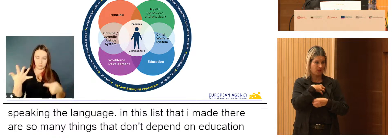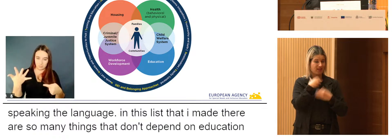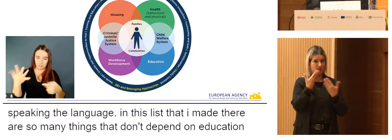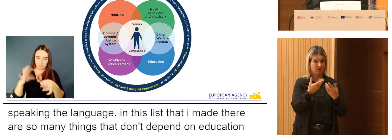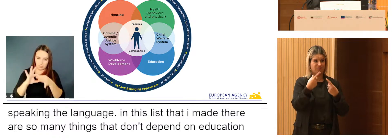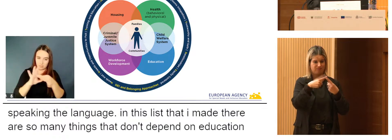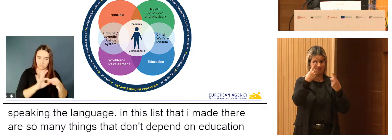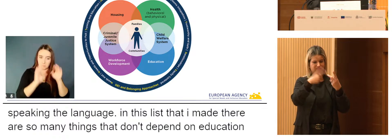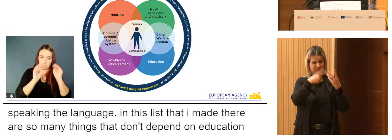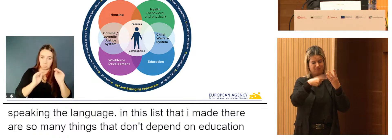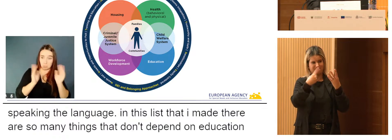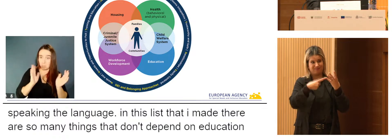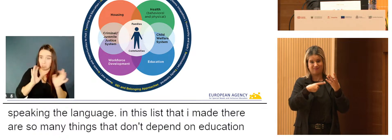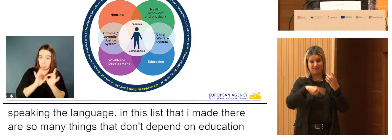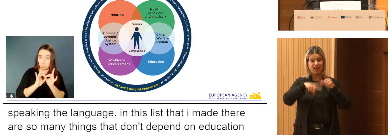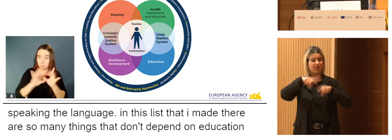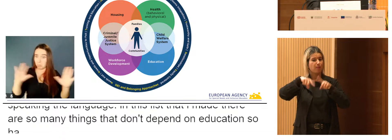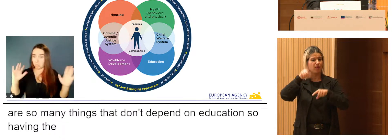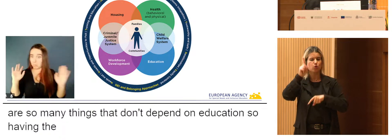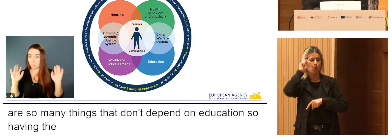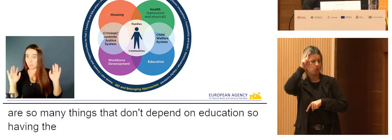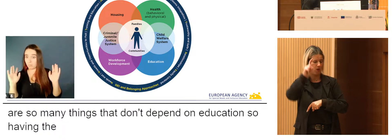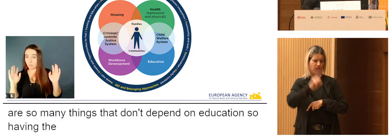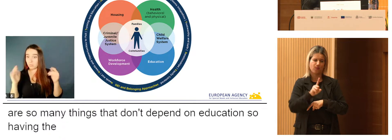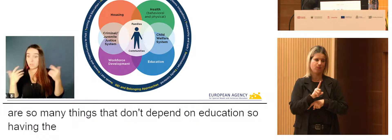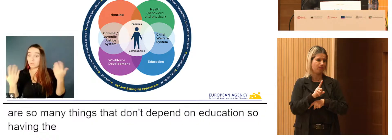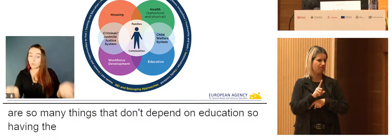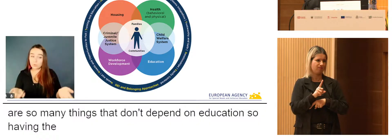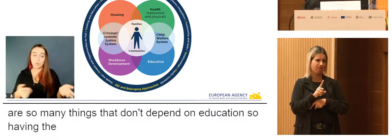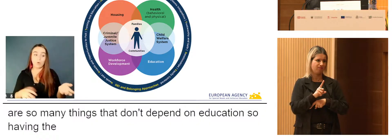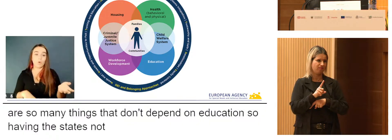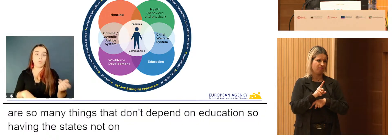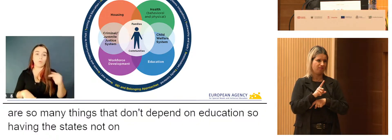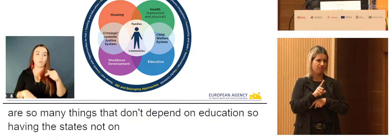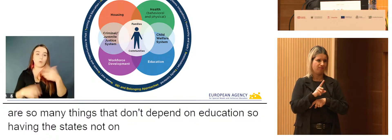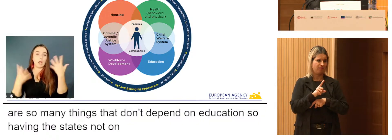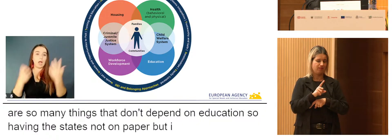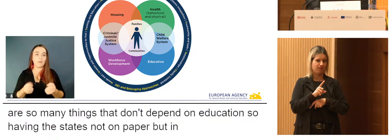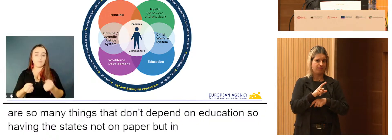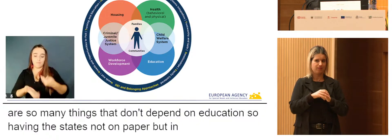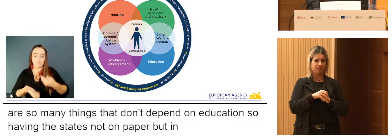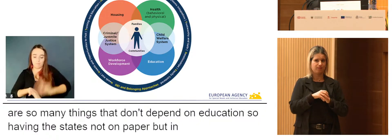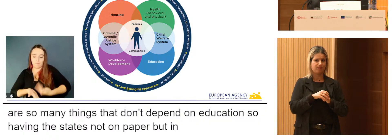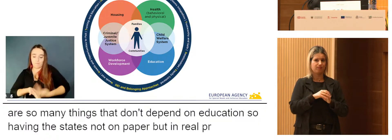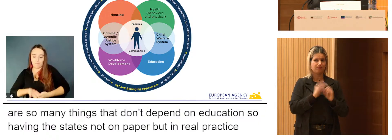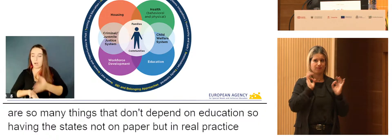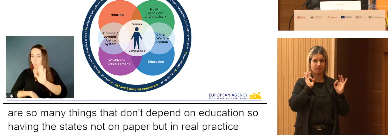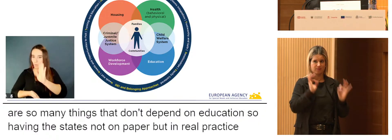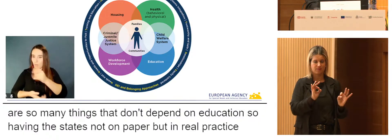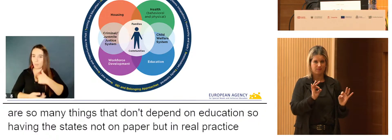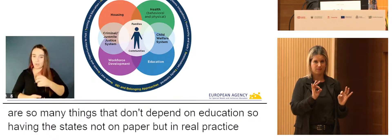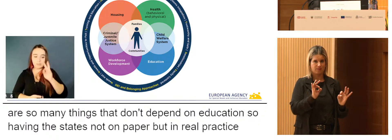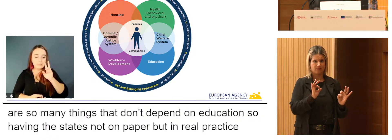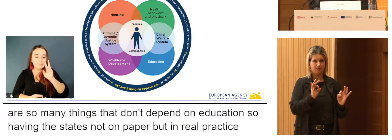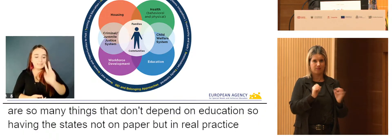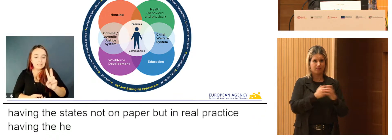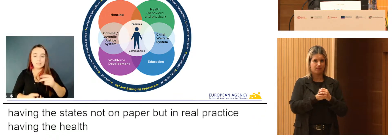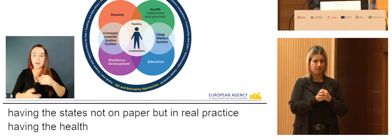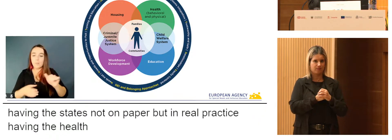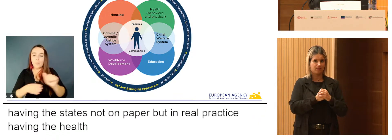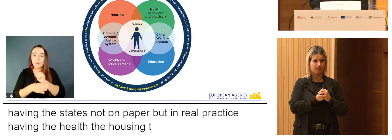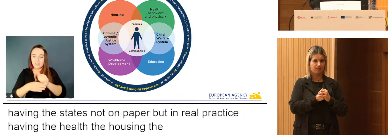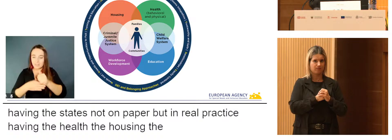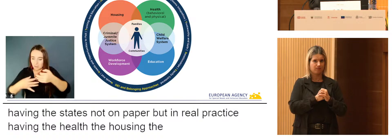So having the states, not on paper, but in real practice, having the health, the housing, the